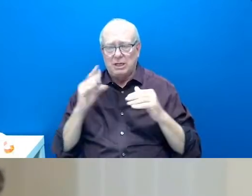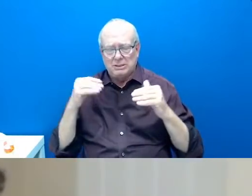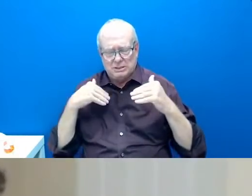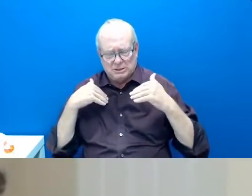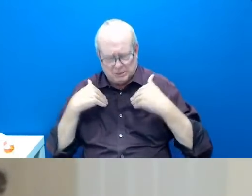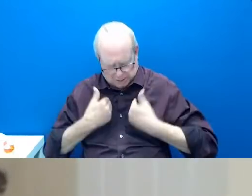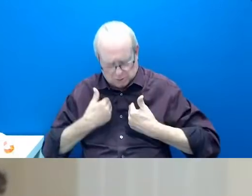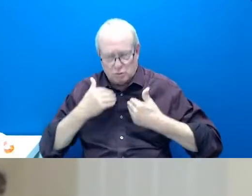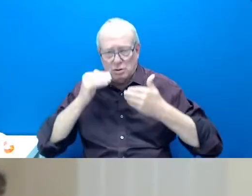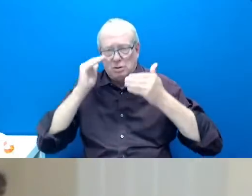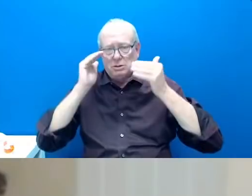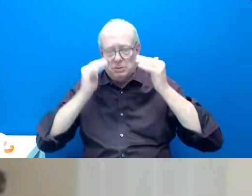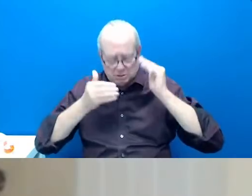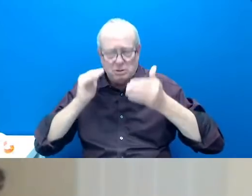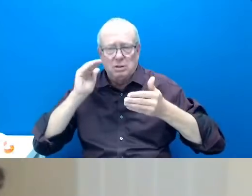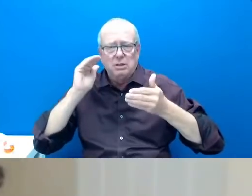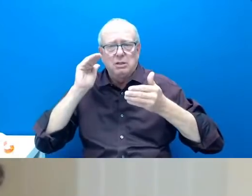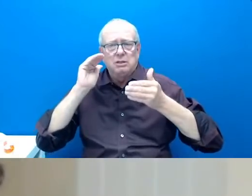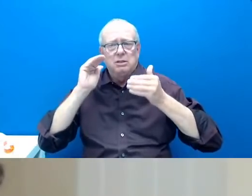some other things.